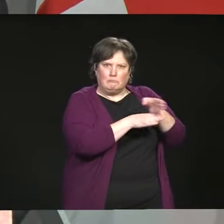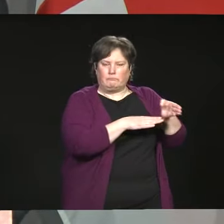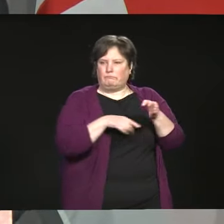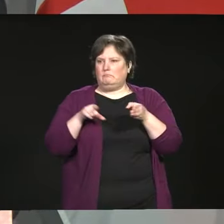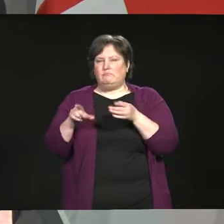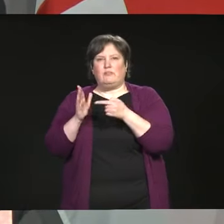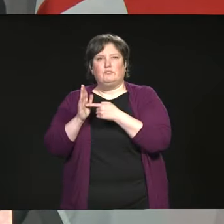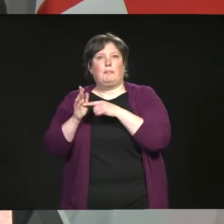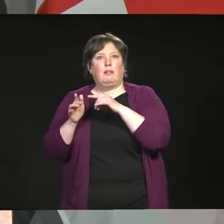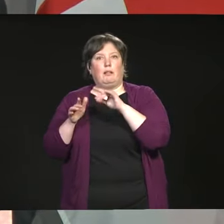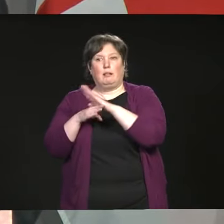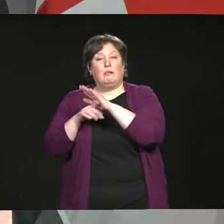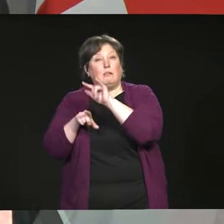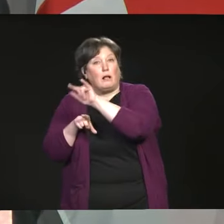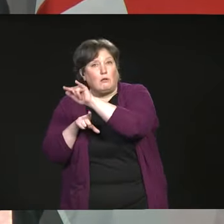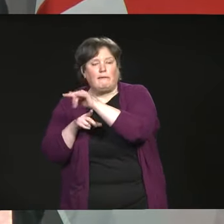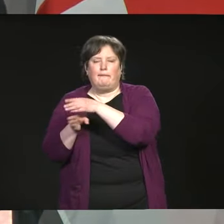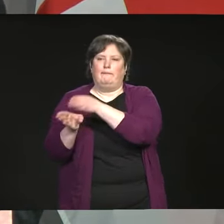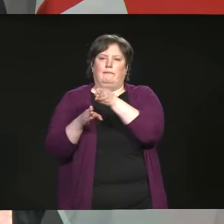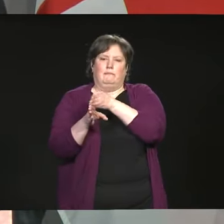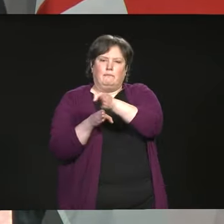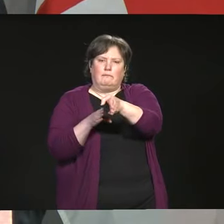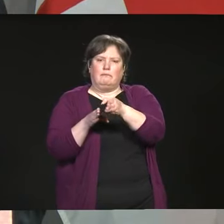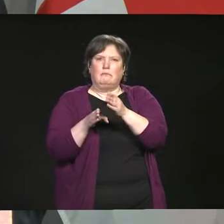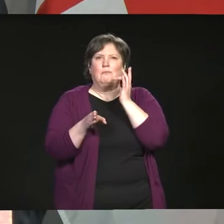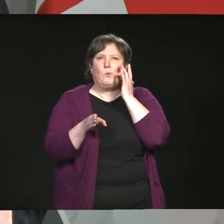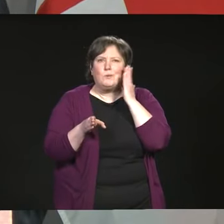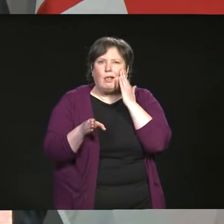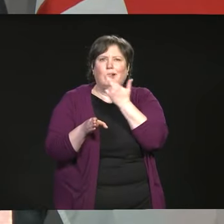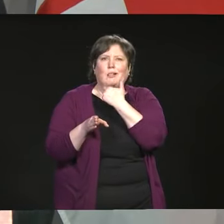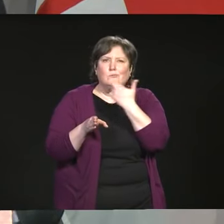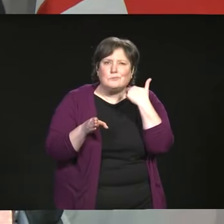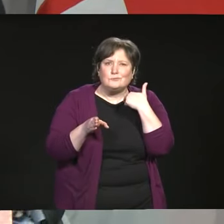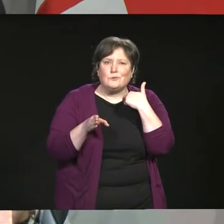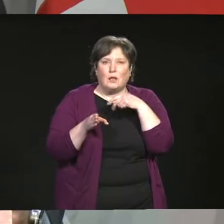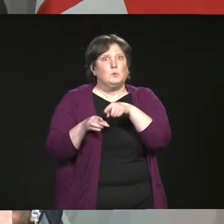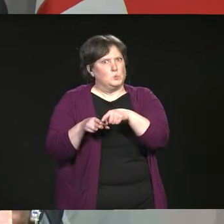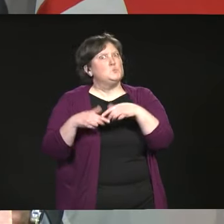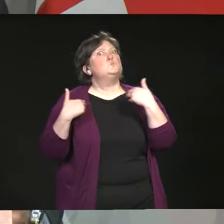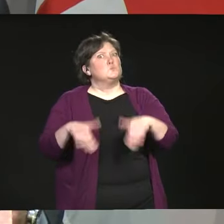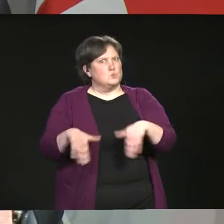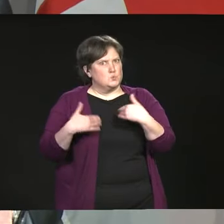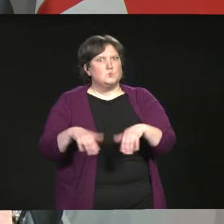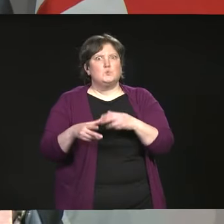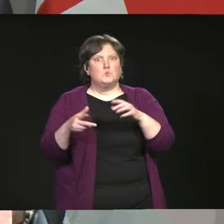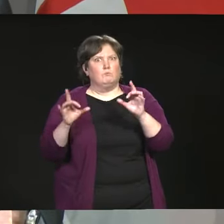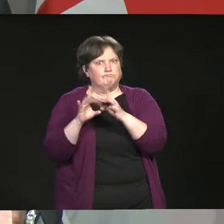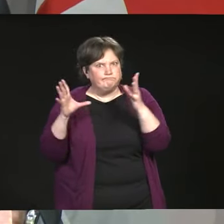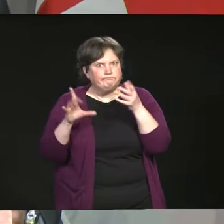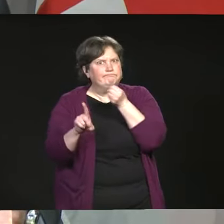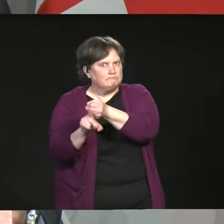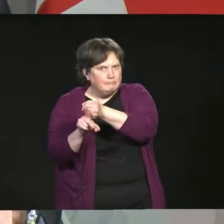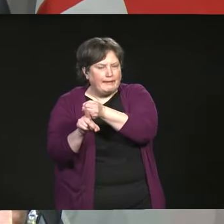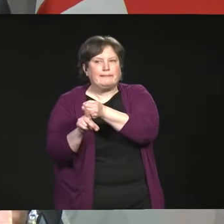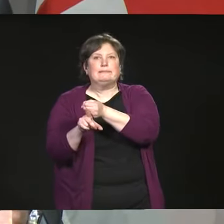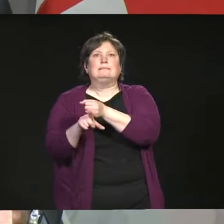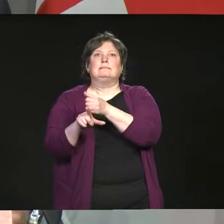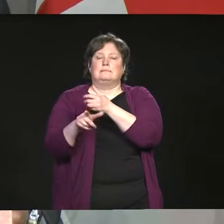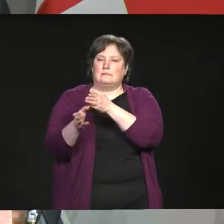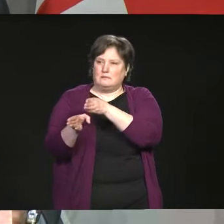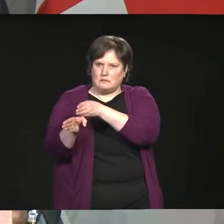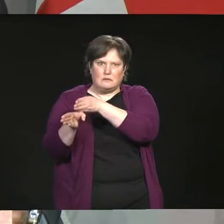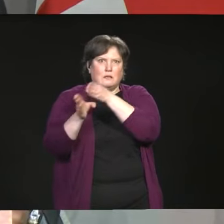the hospitality sector writ large, which is facing enormous challenges, making sure that we can deliver from them. In terms of when we'll have more to say,